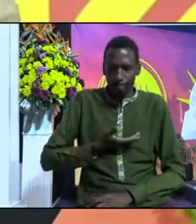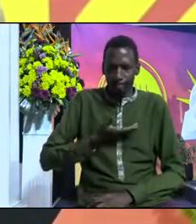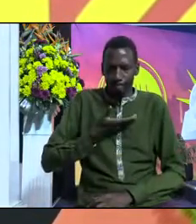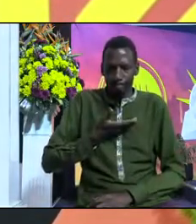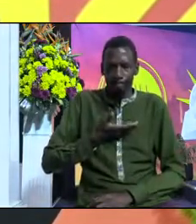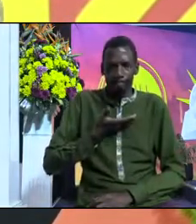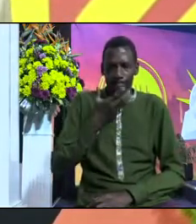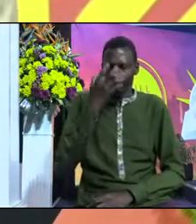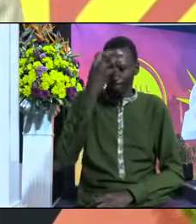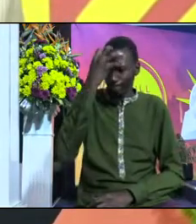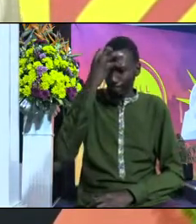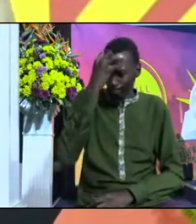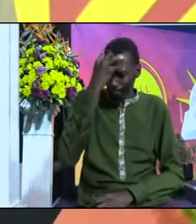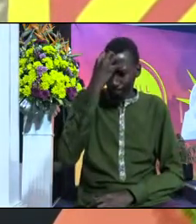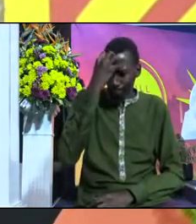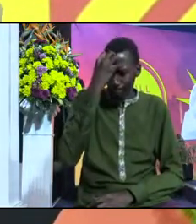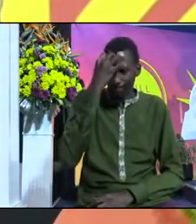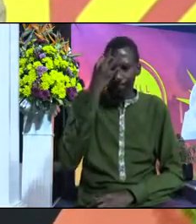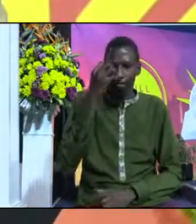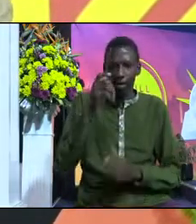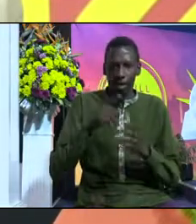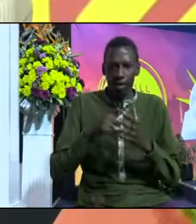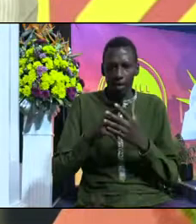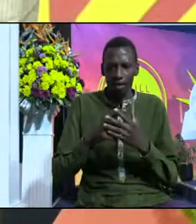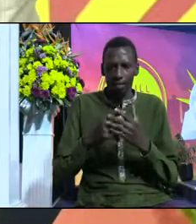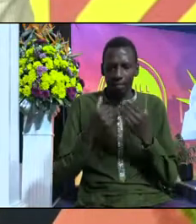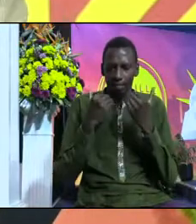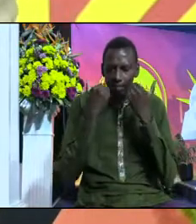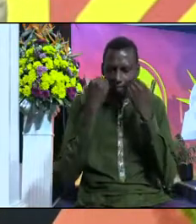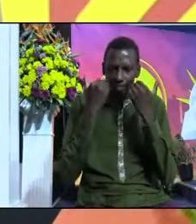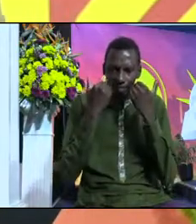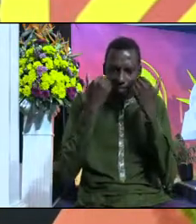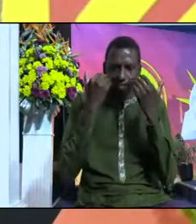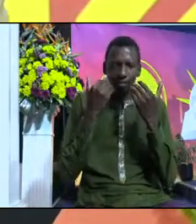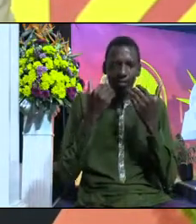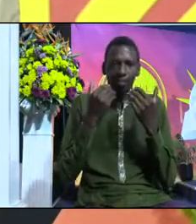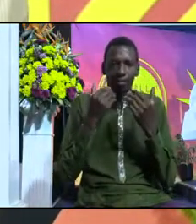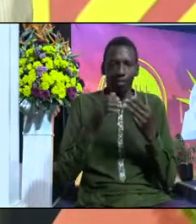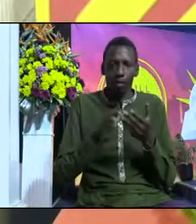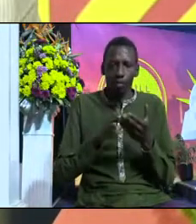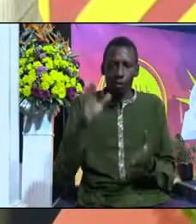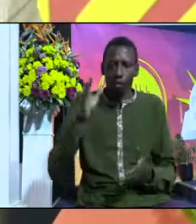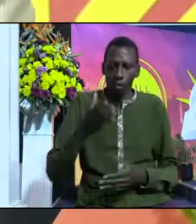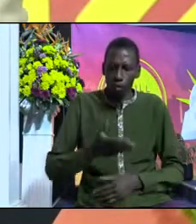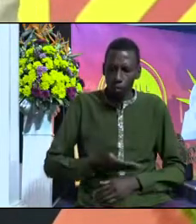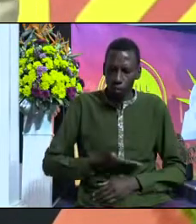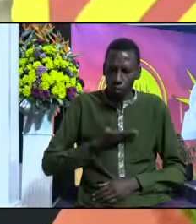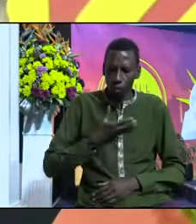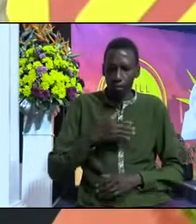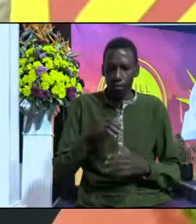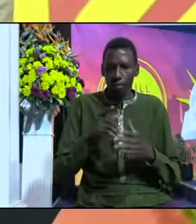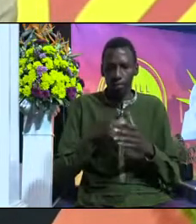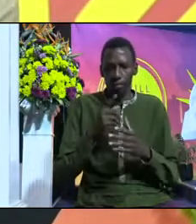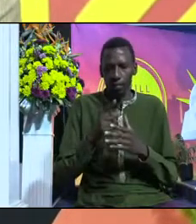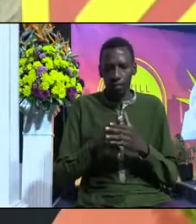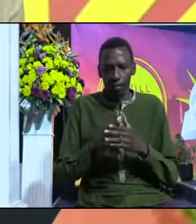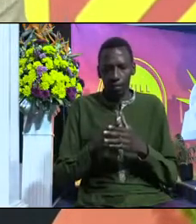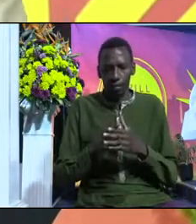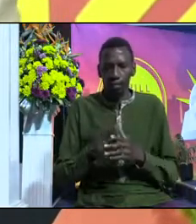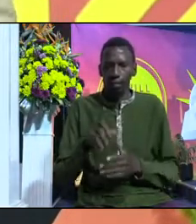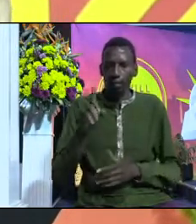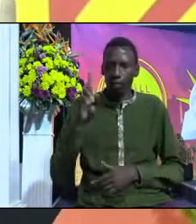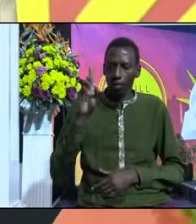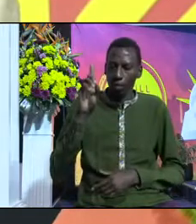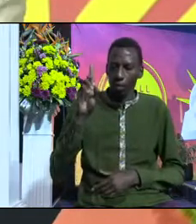angrier and angrier and upsetter and more upset. And then one sister hollered